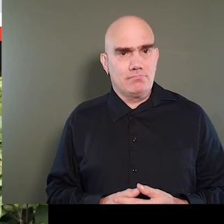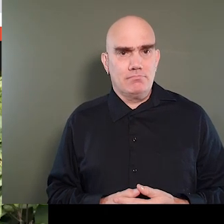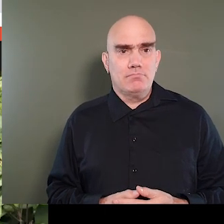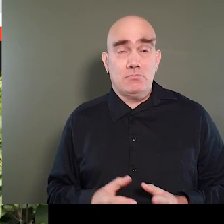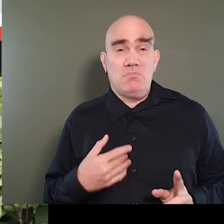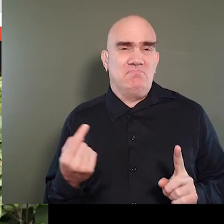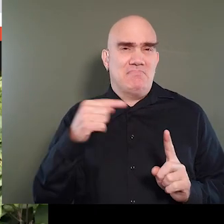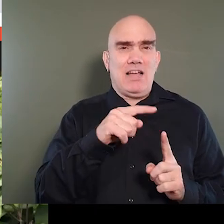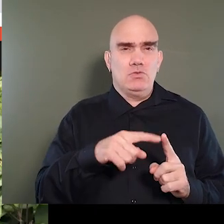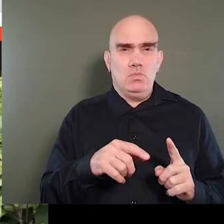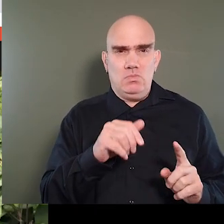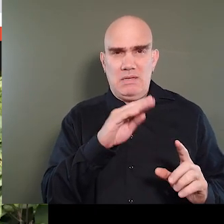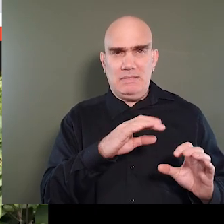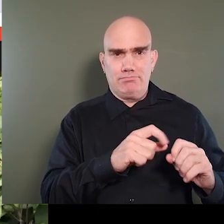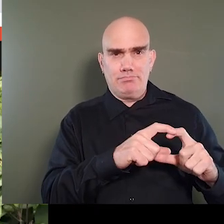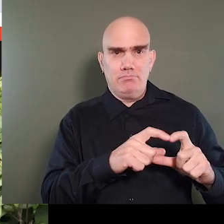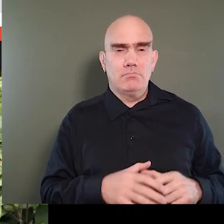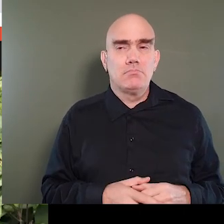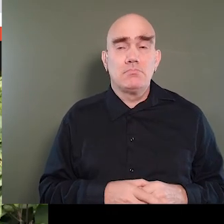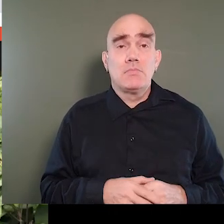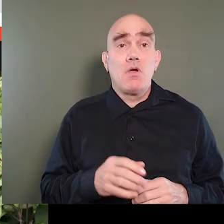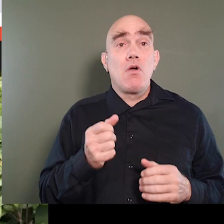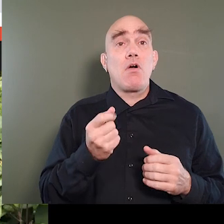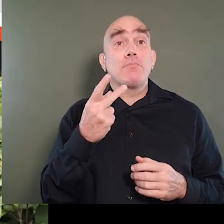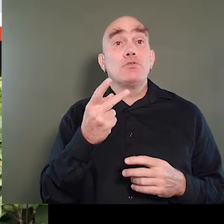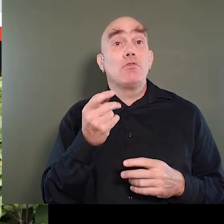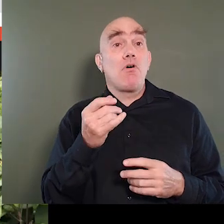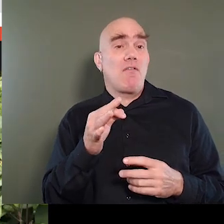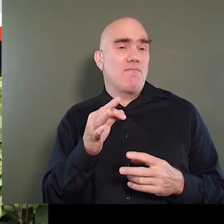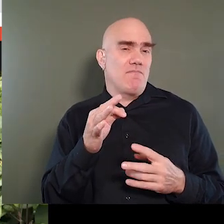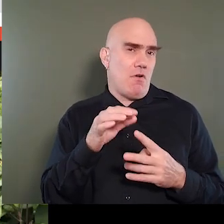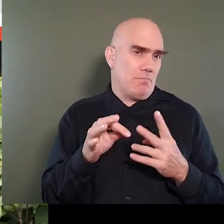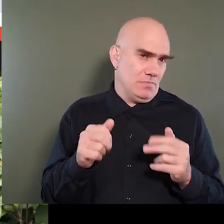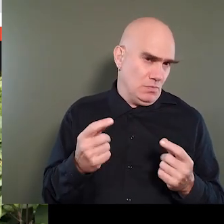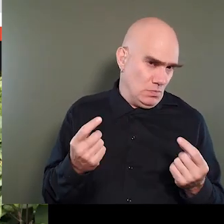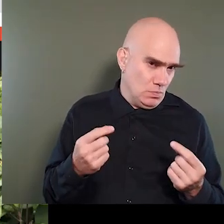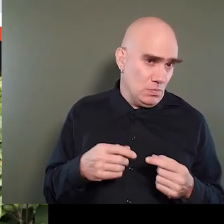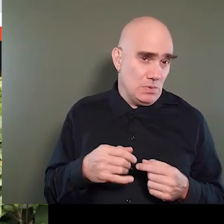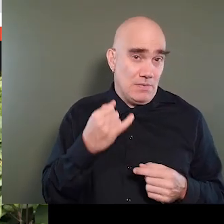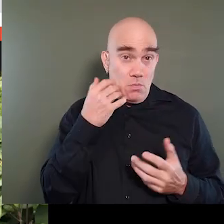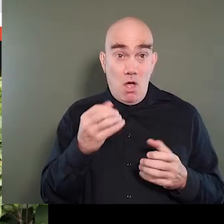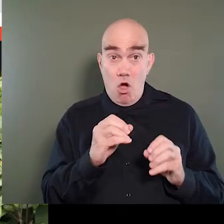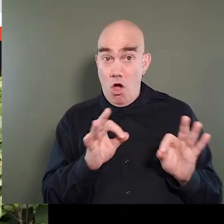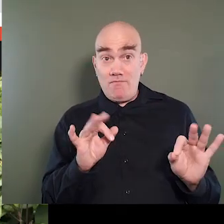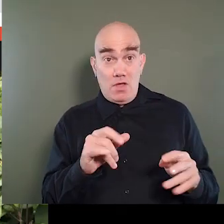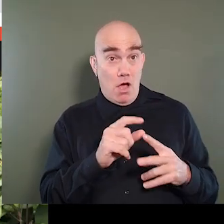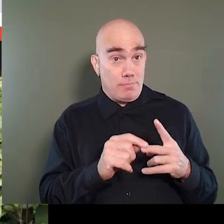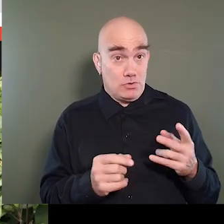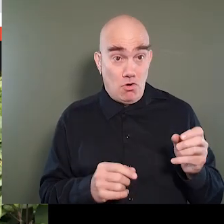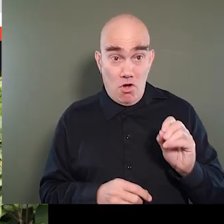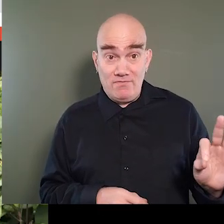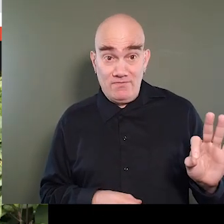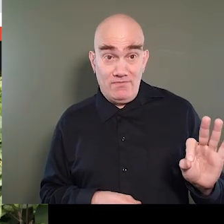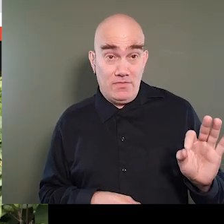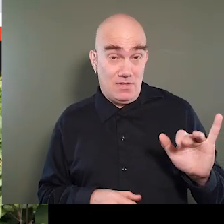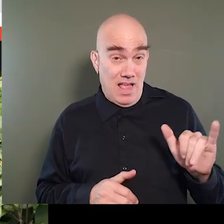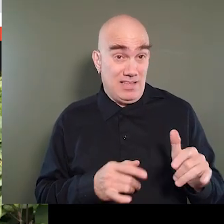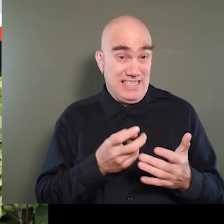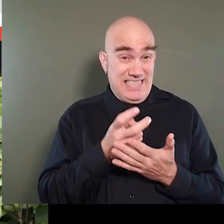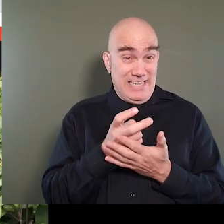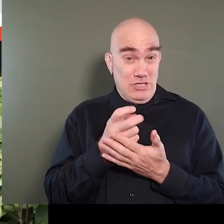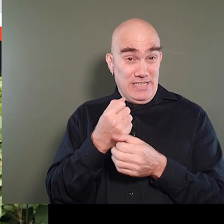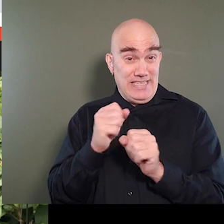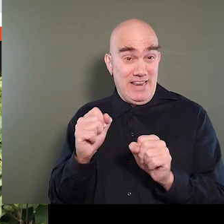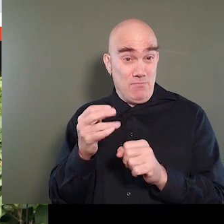So we'll go back to the widget and there's a couple options you can do. If you want to turn off just the options that the seizure safe